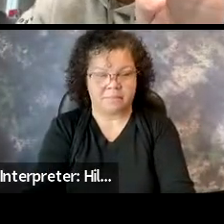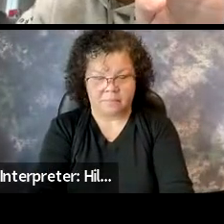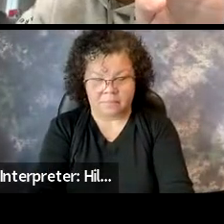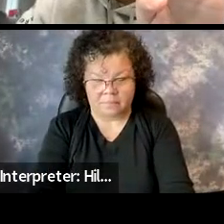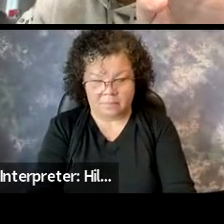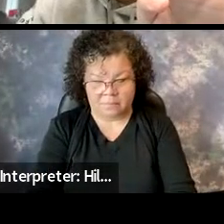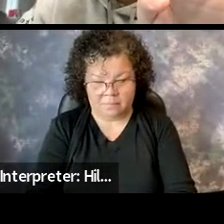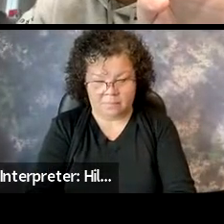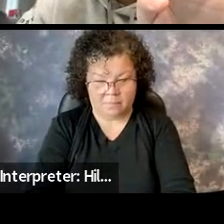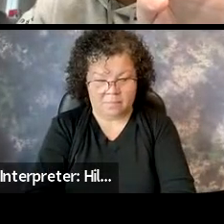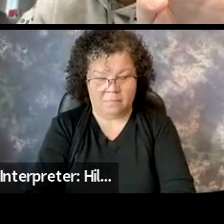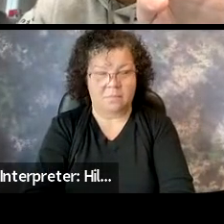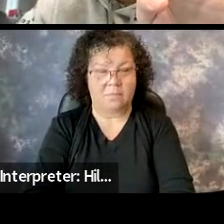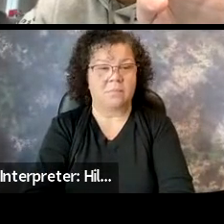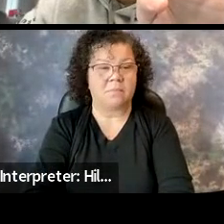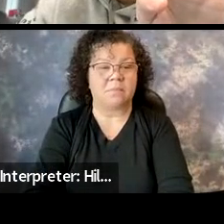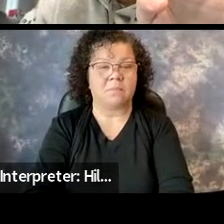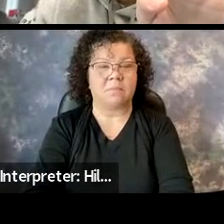Appreciate everybody's patience.